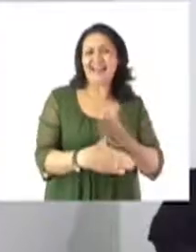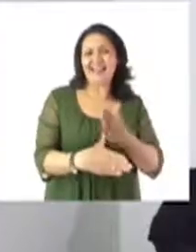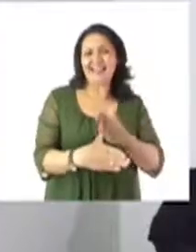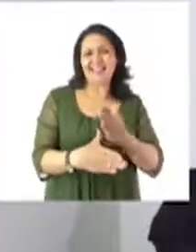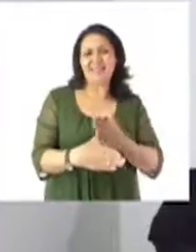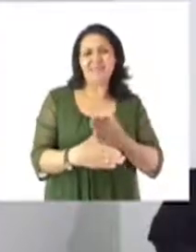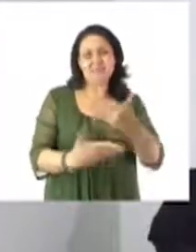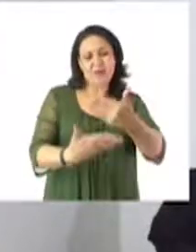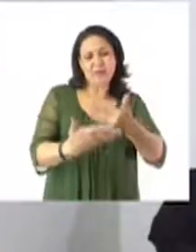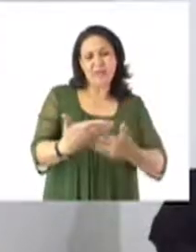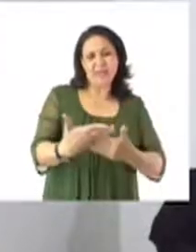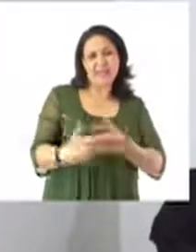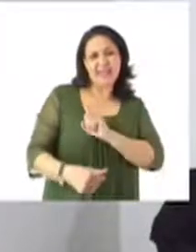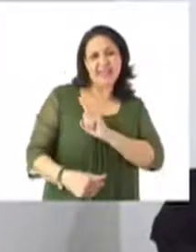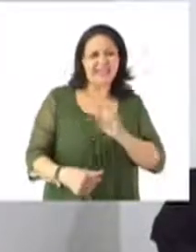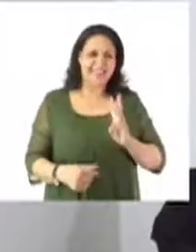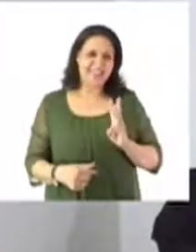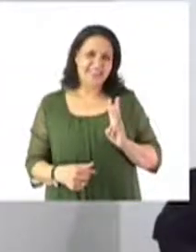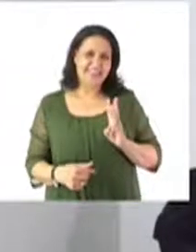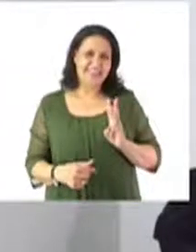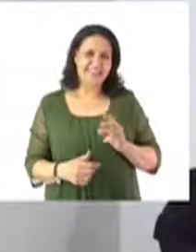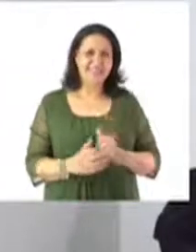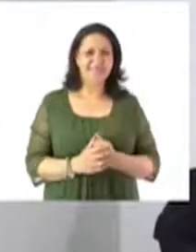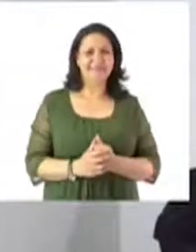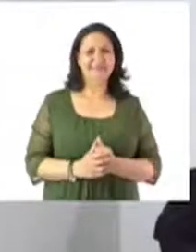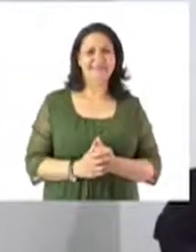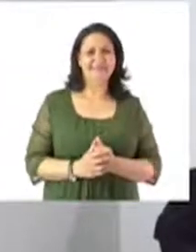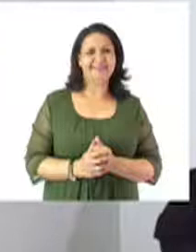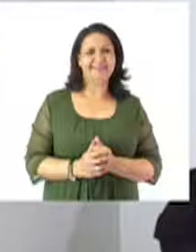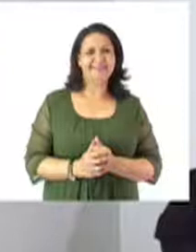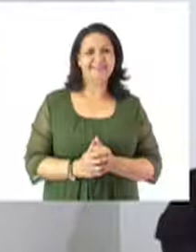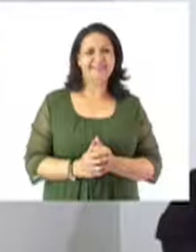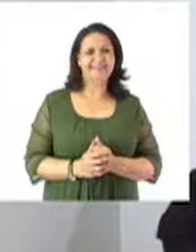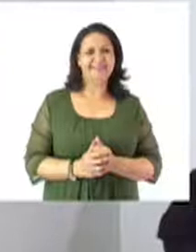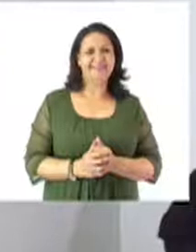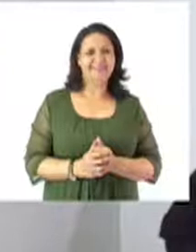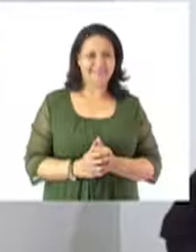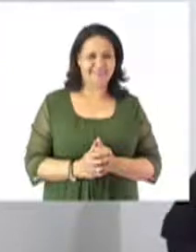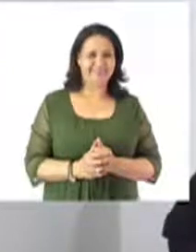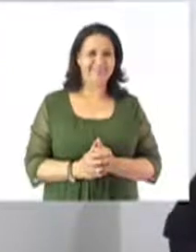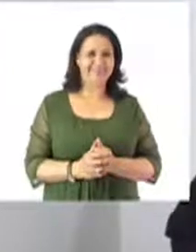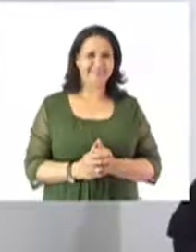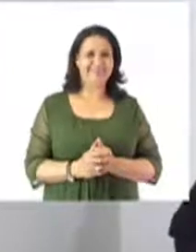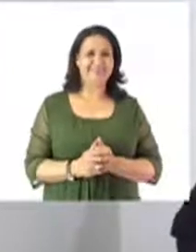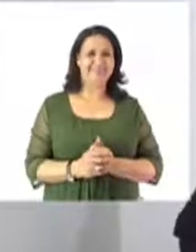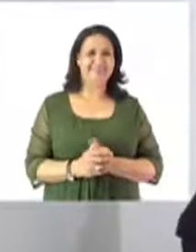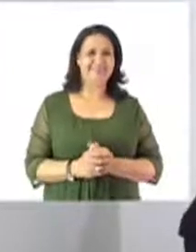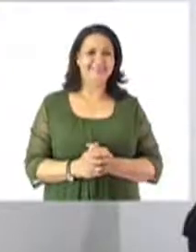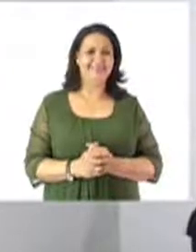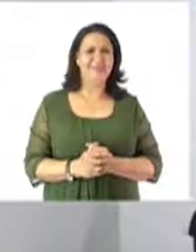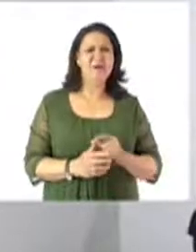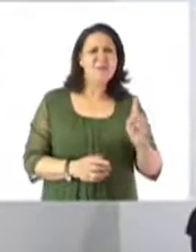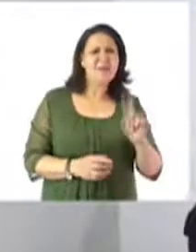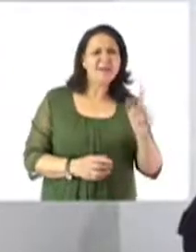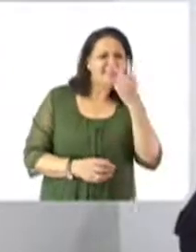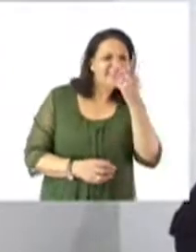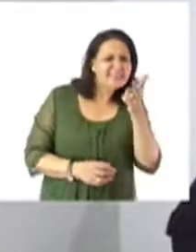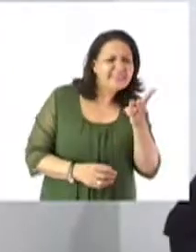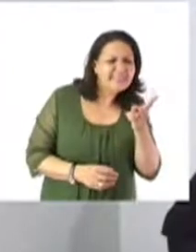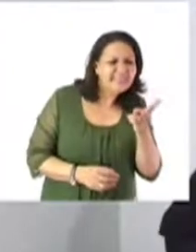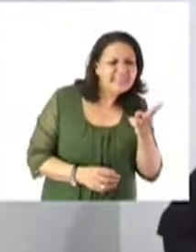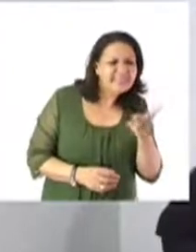page 13? Page 13, are you there? What do you see there?